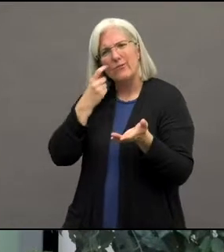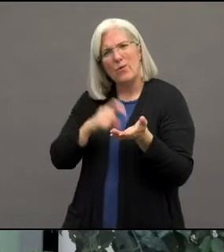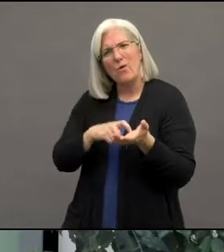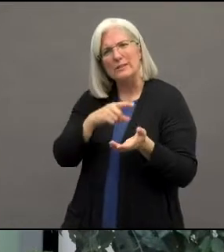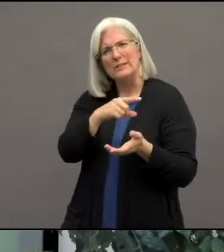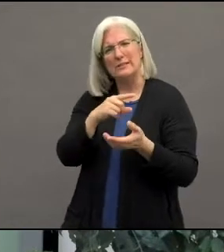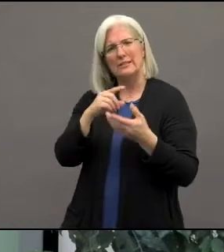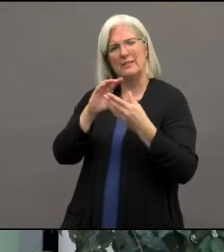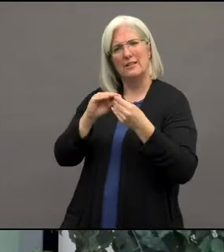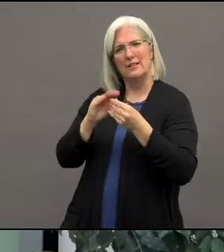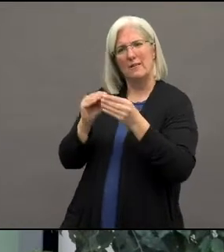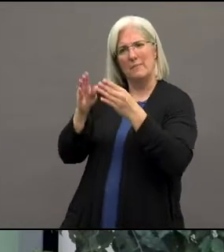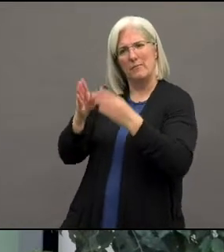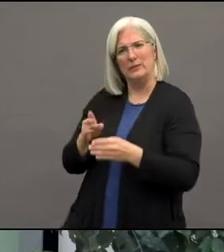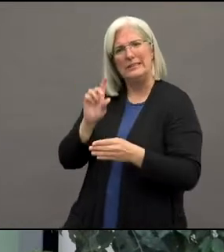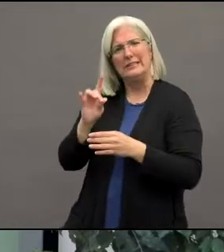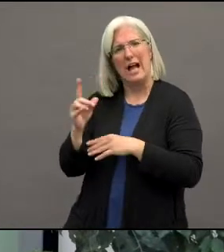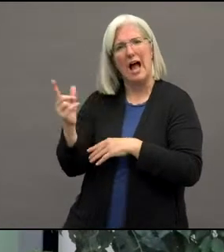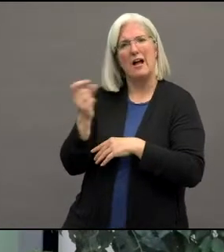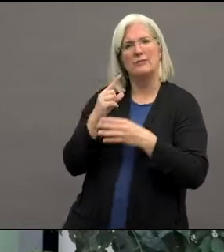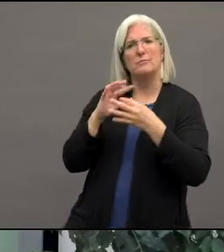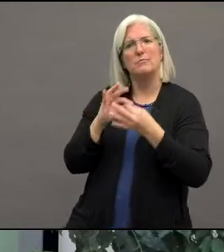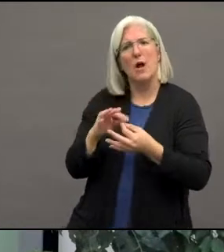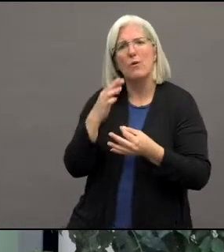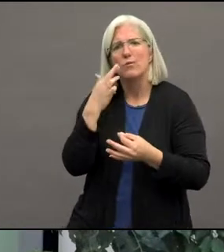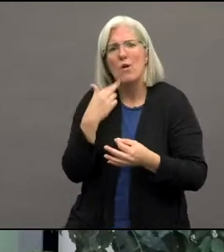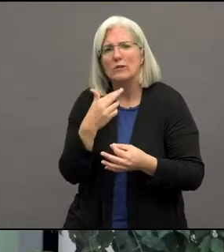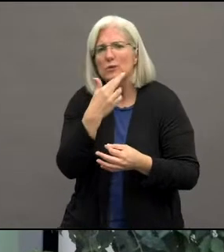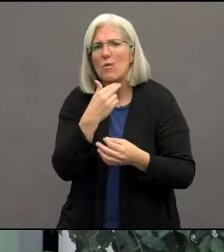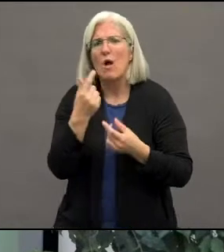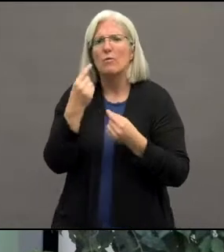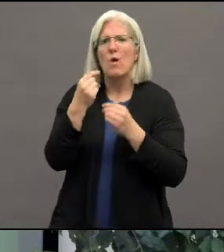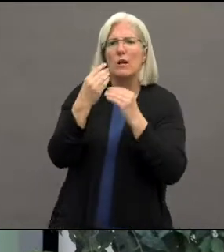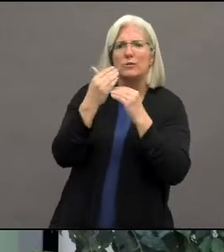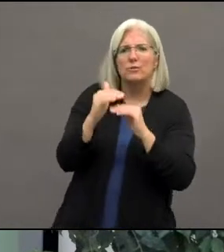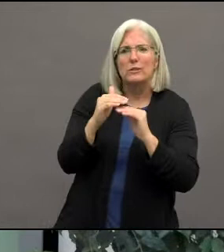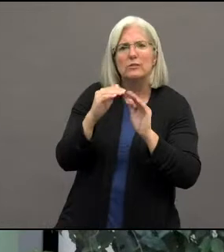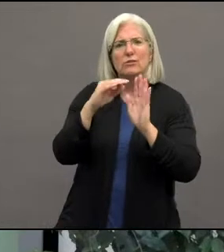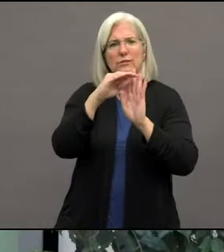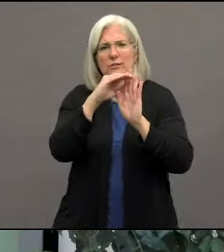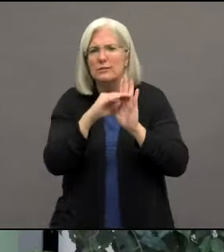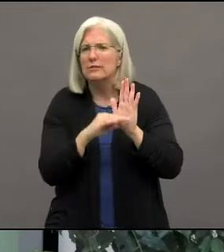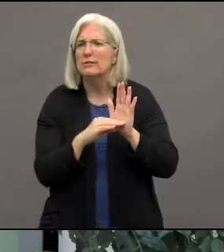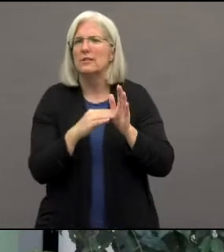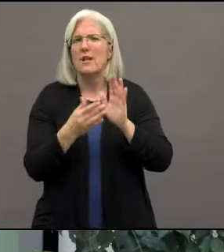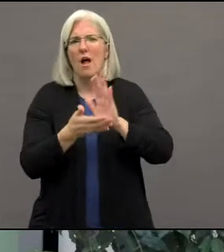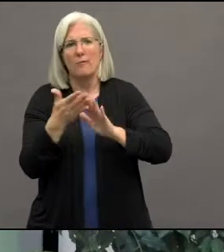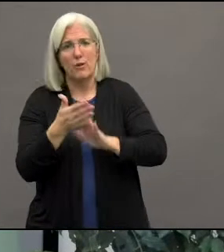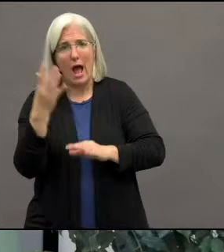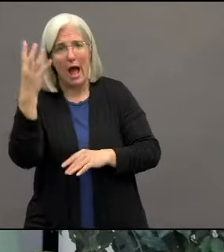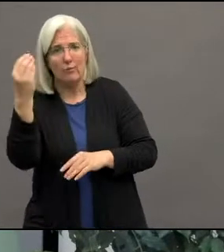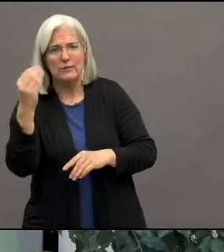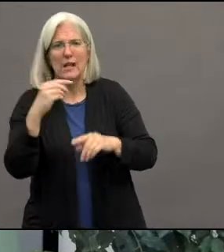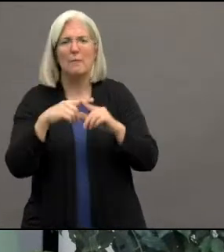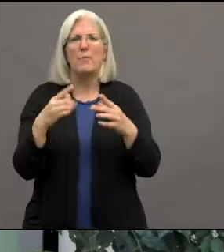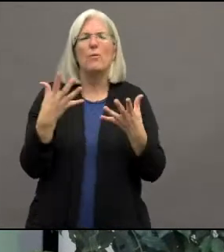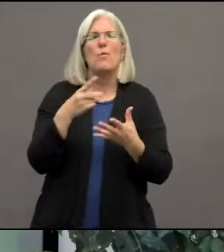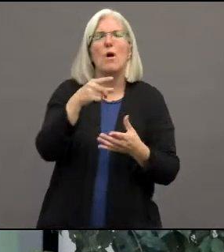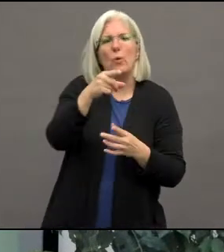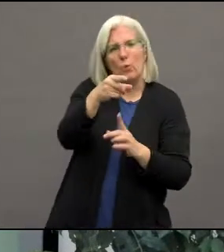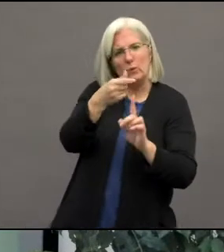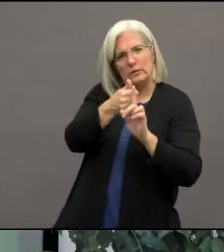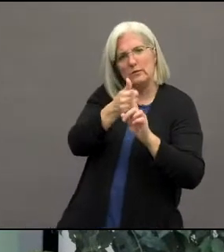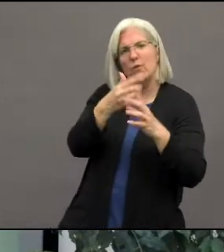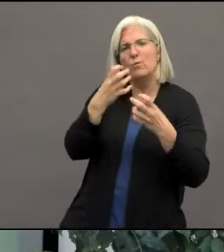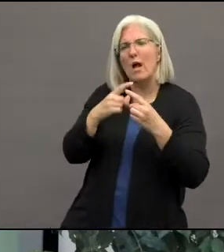on restaurants. Gyms are closed. They're only allowed to operate outdoors. But what is your message to community members about informal